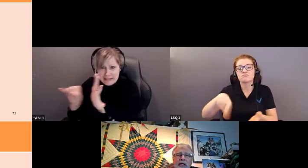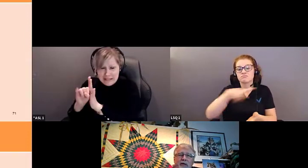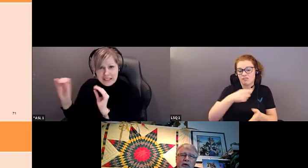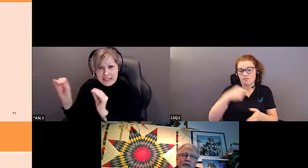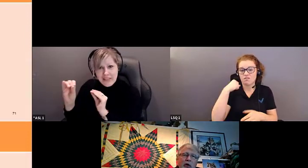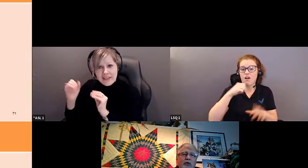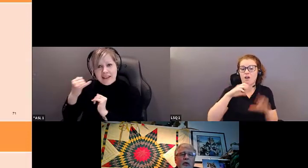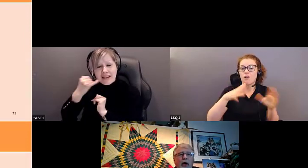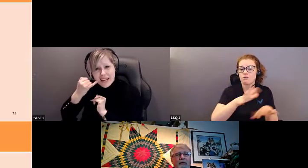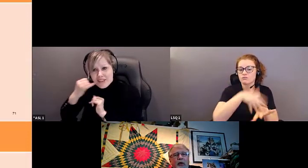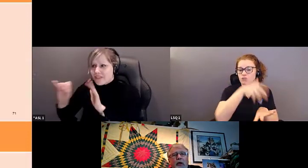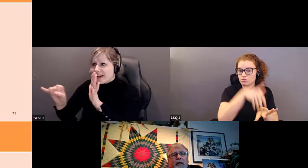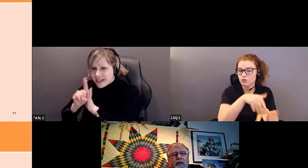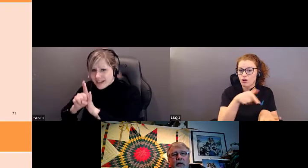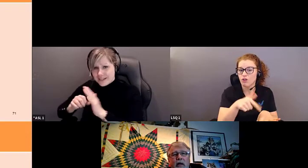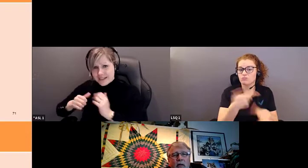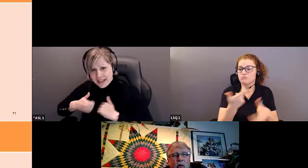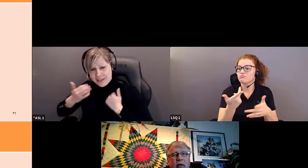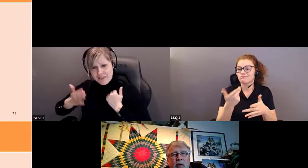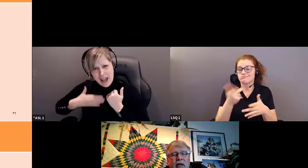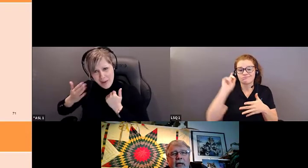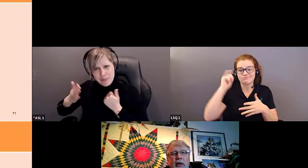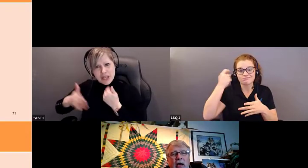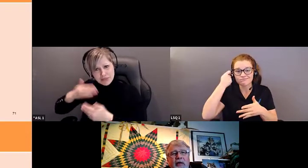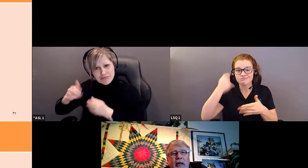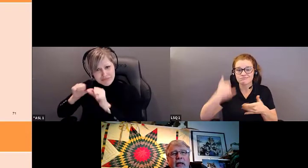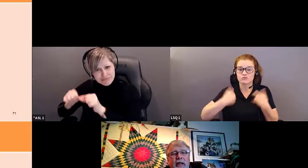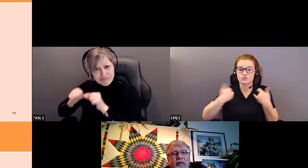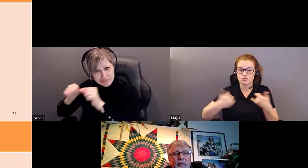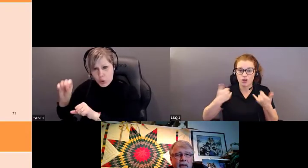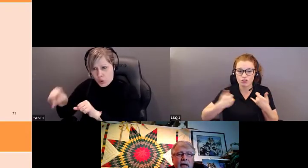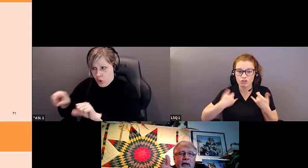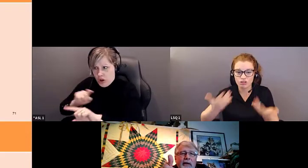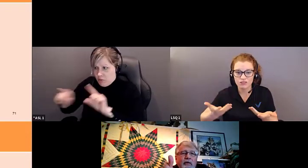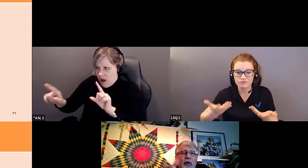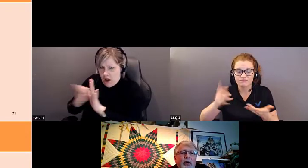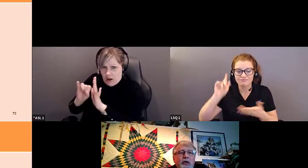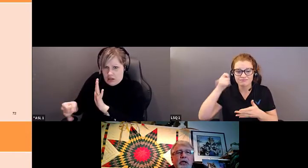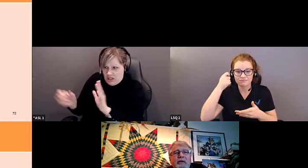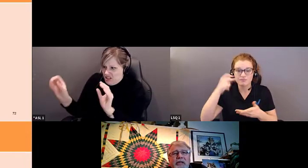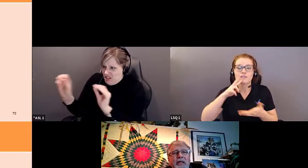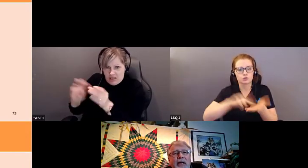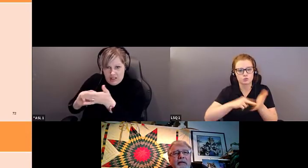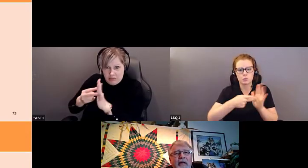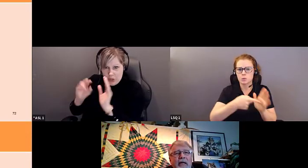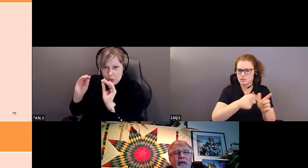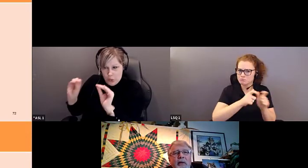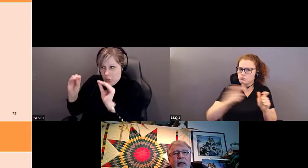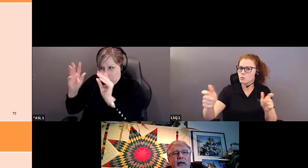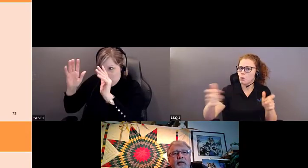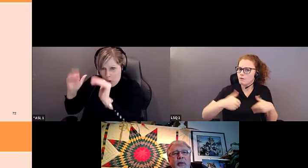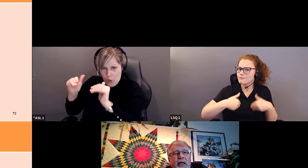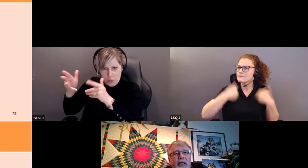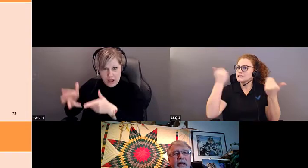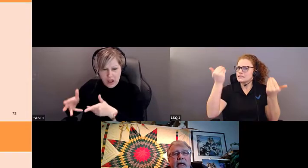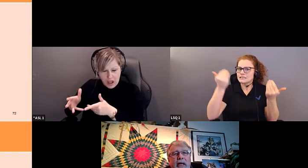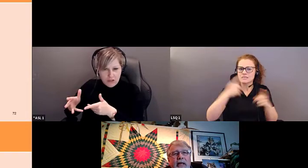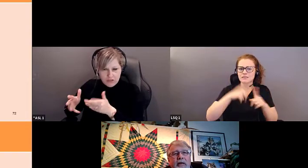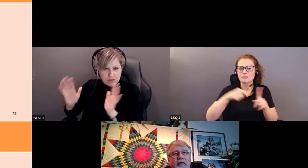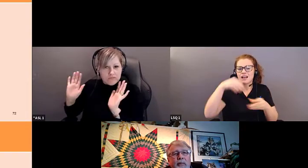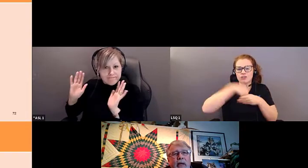longer, but these are the folks who often are in this, what we would say, lost identities. So if you could change to the next, thank you.